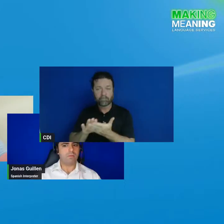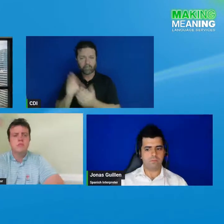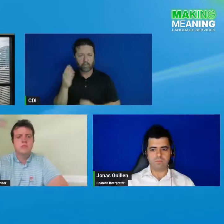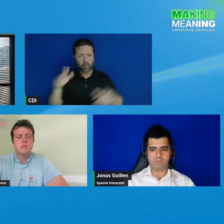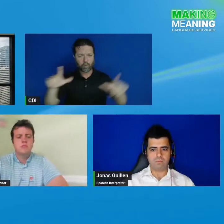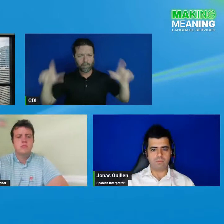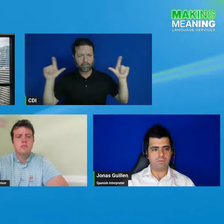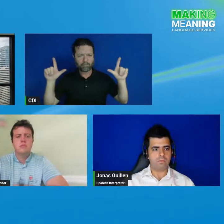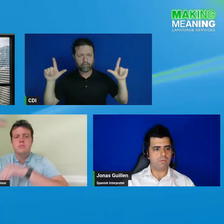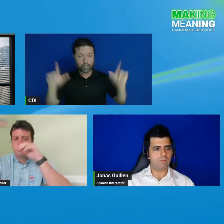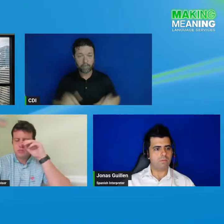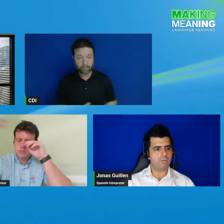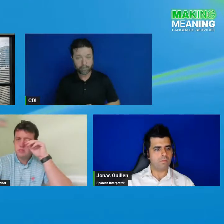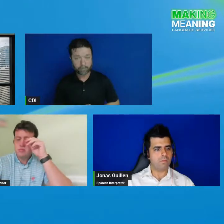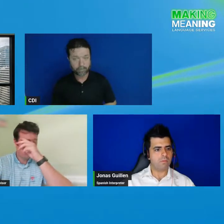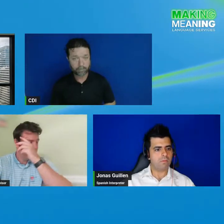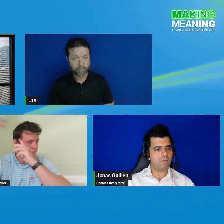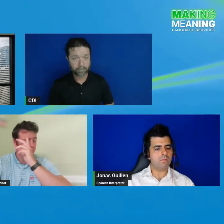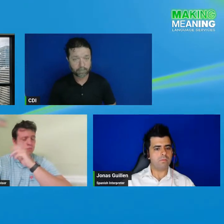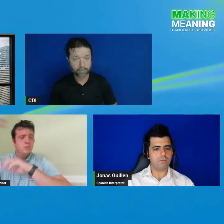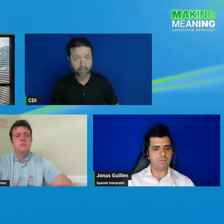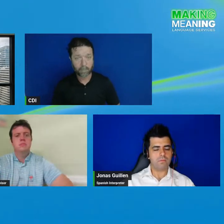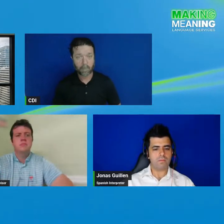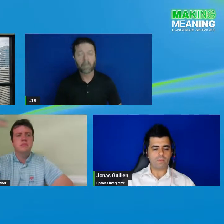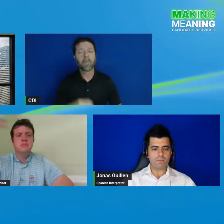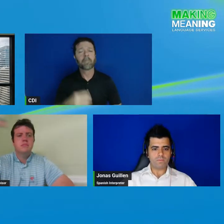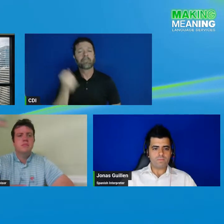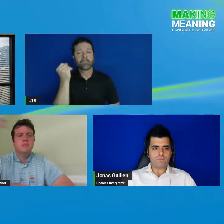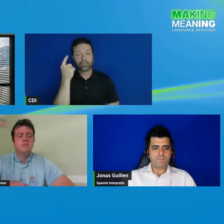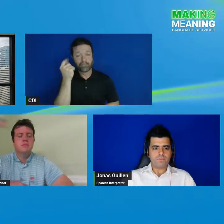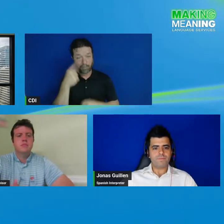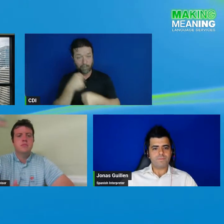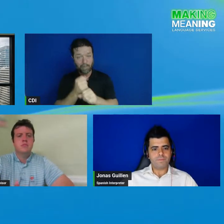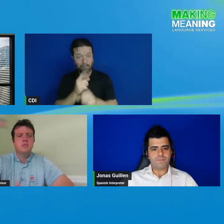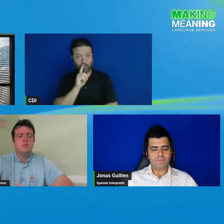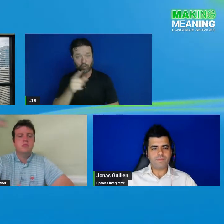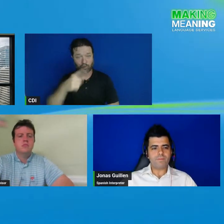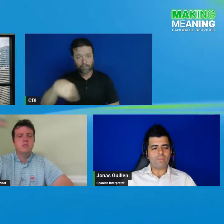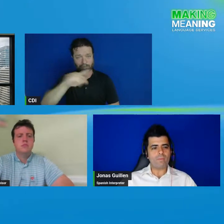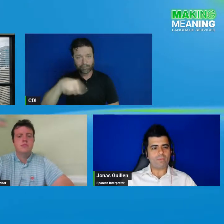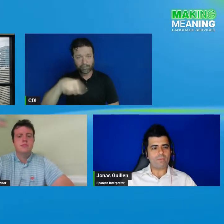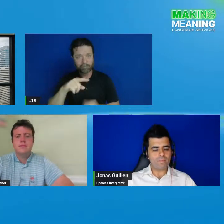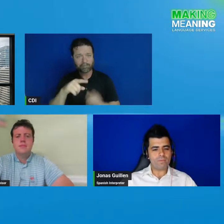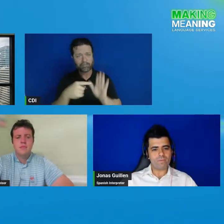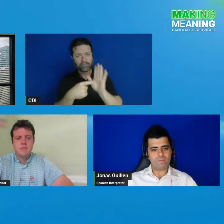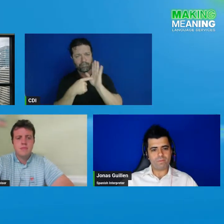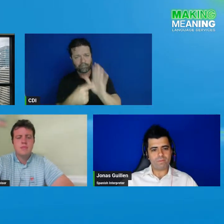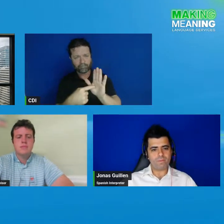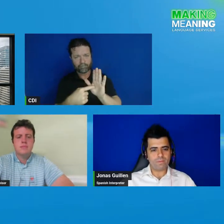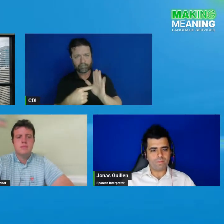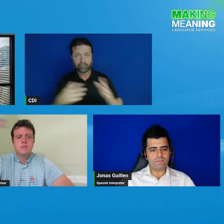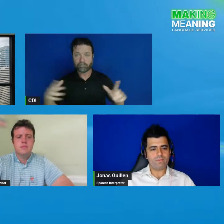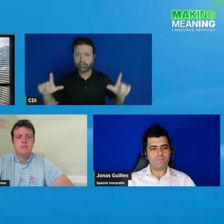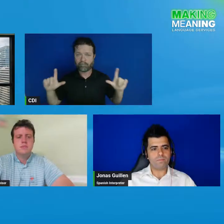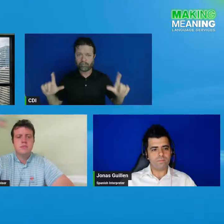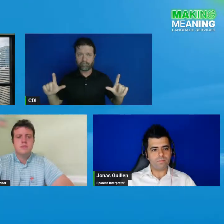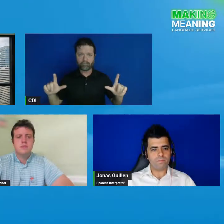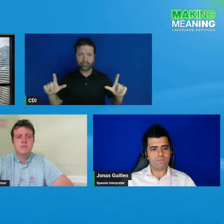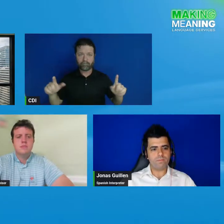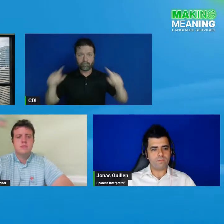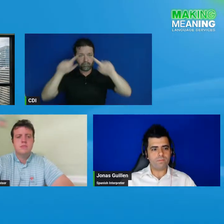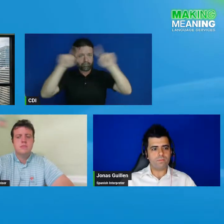much it. Just making sure that you do show everything and have everything to pass the office verification